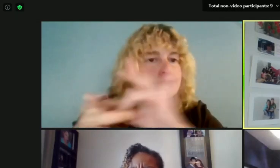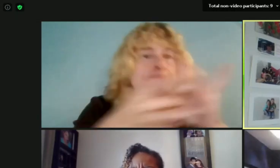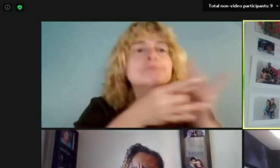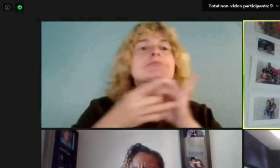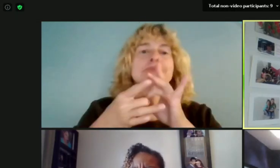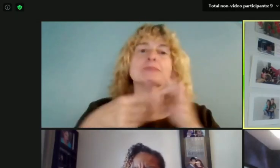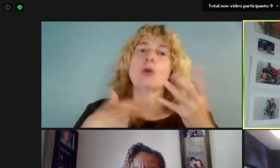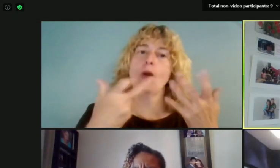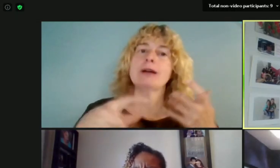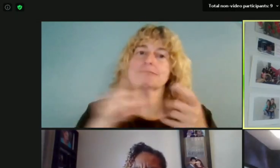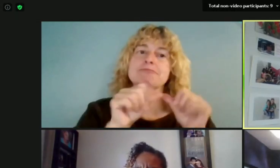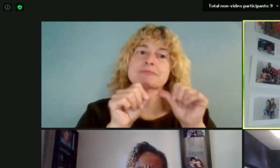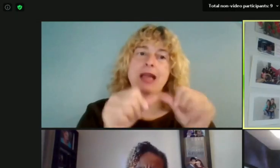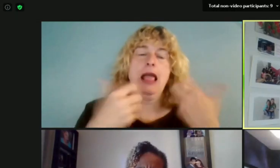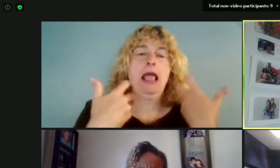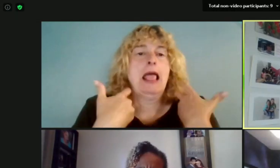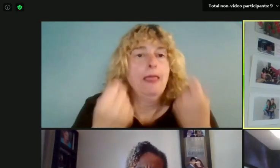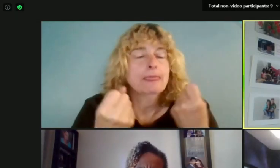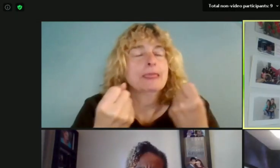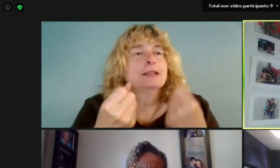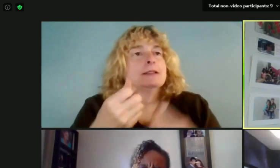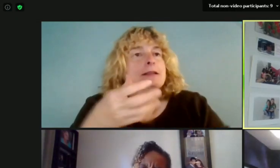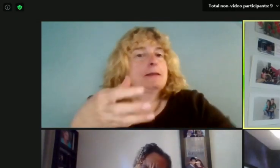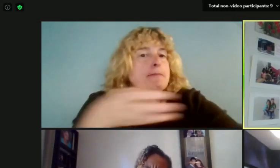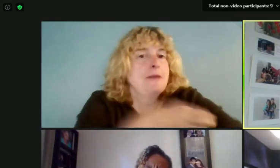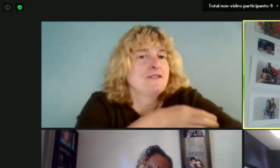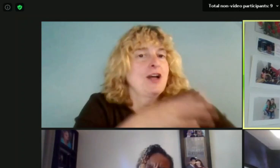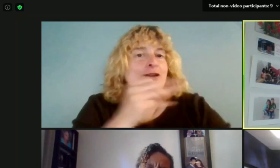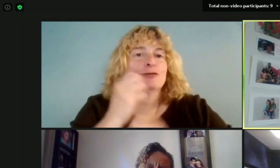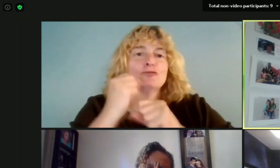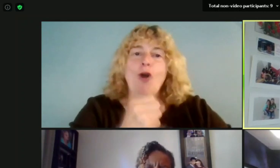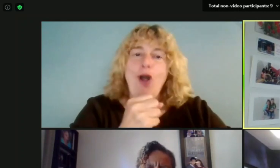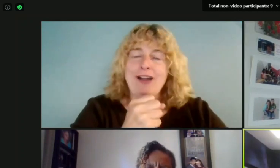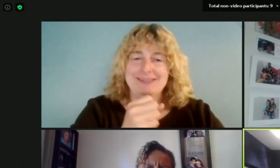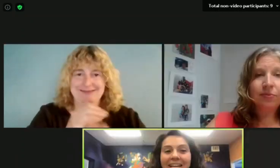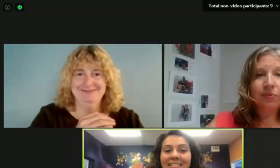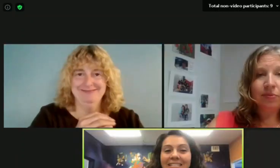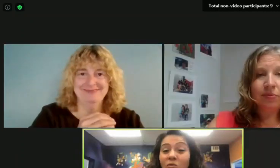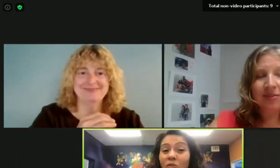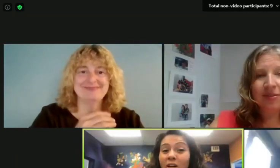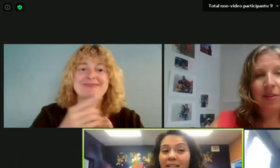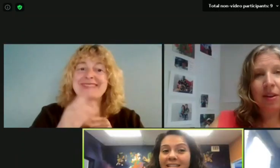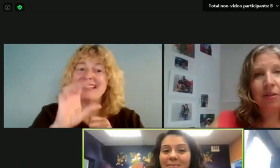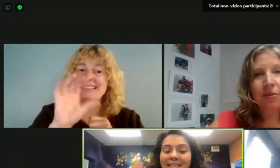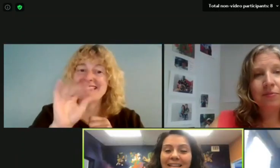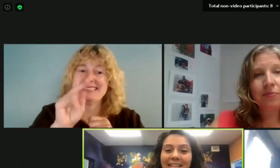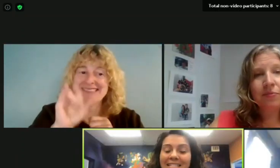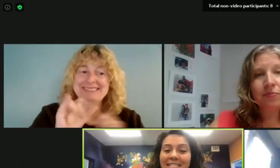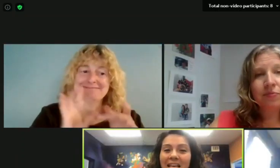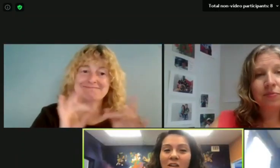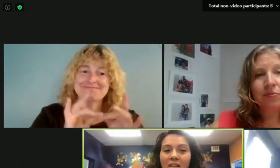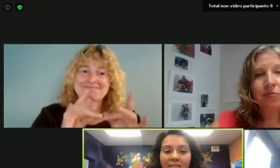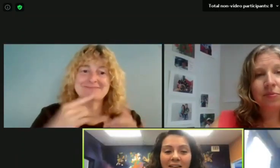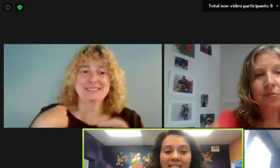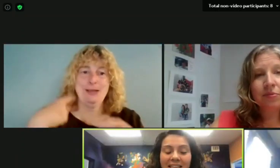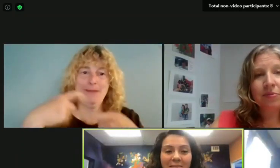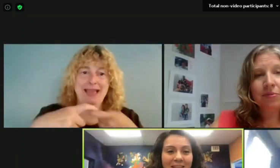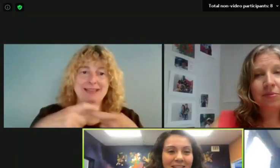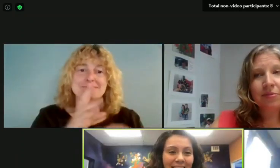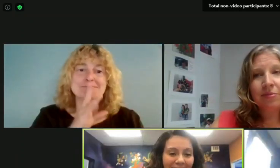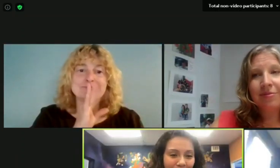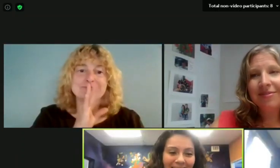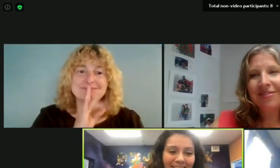strong. Cindy, can you say that in Spanish, please? Manténganse fuertes, manténganse saludables